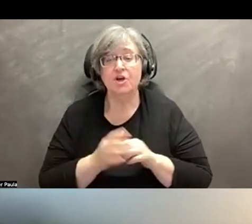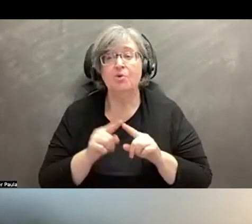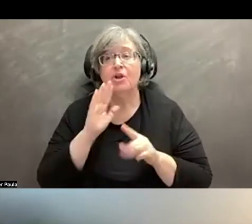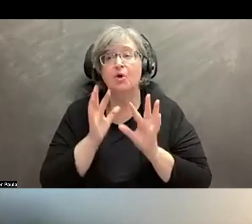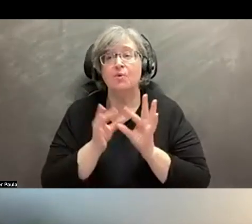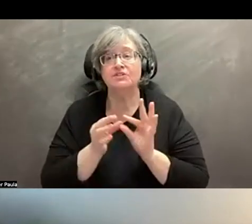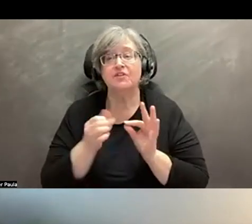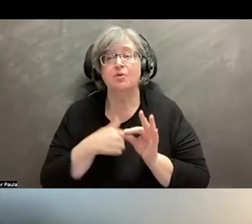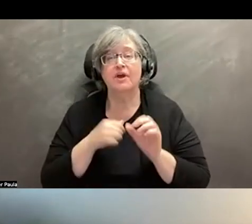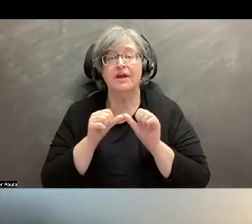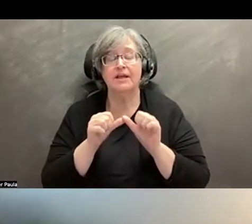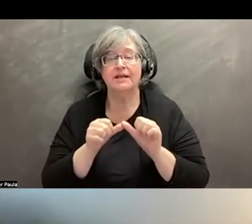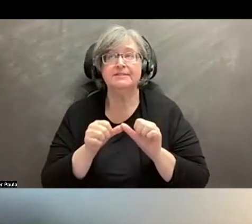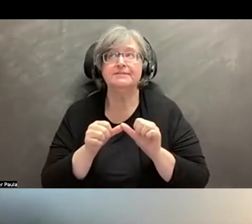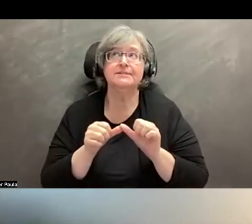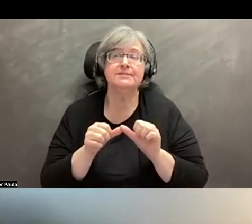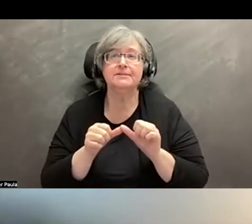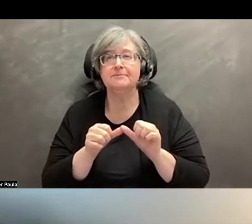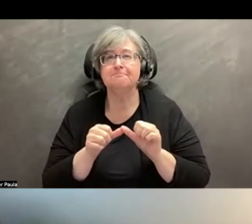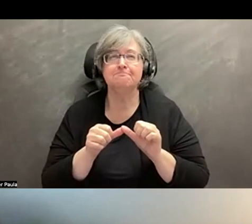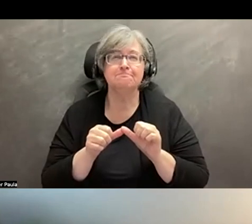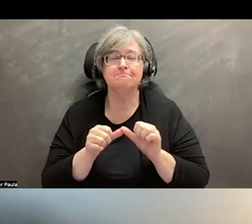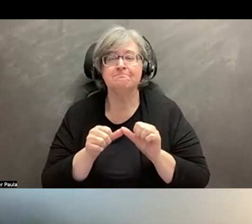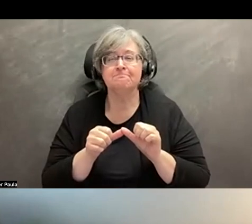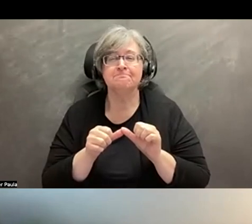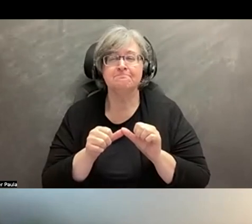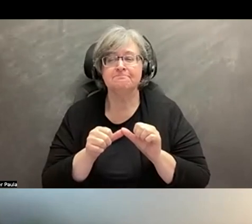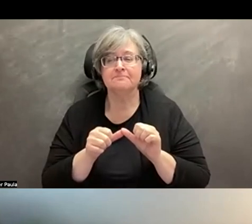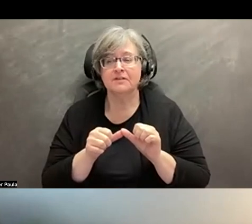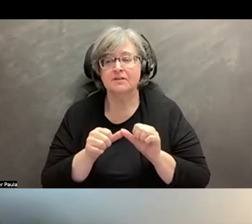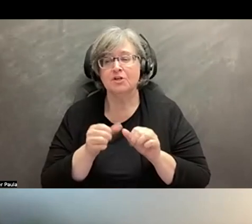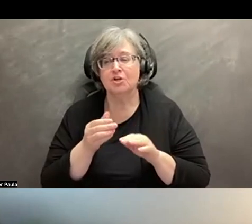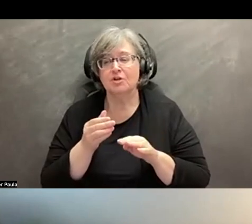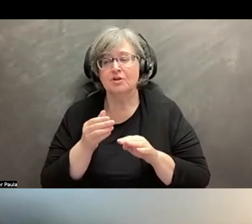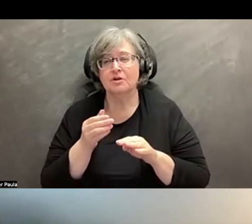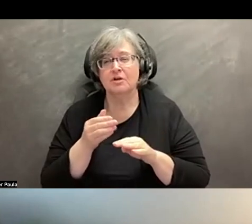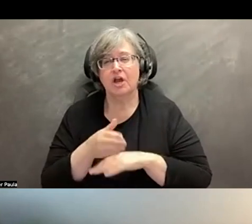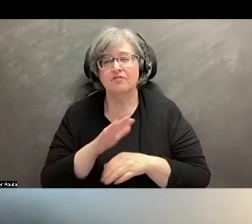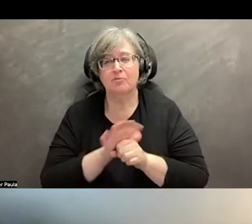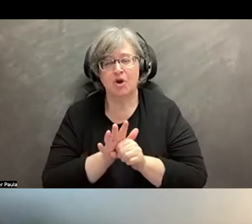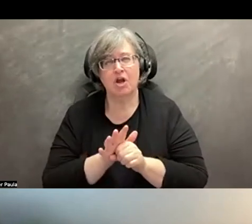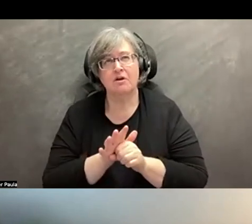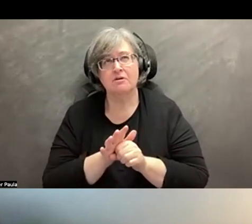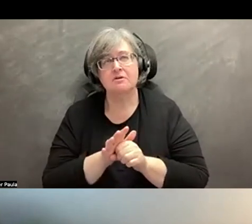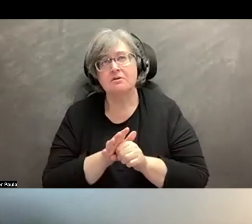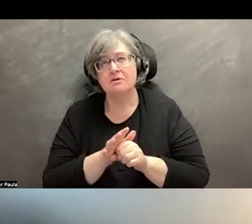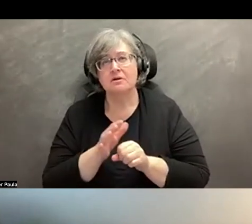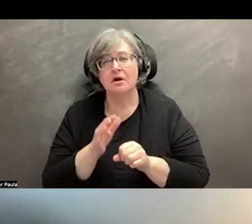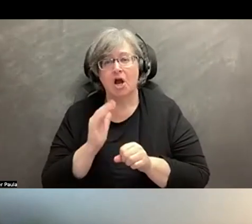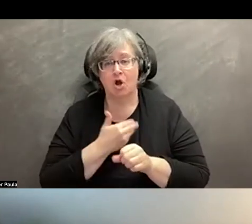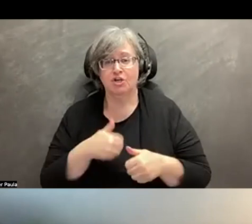that we consistently run in our state. Actually, post-pandemic, our survivor households have